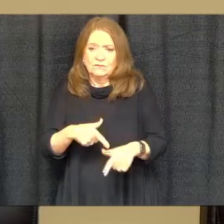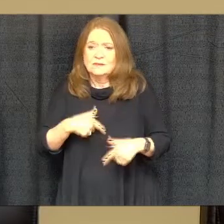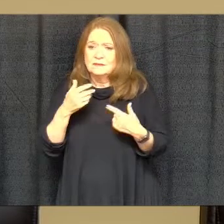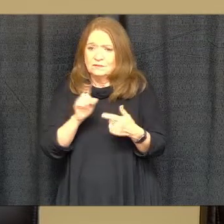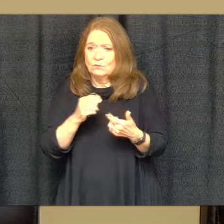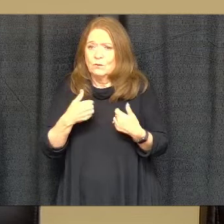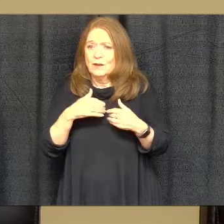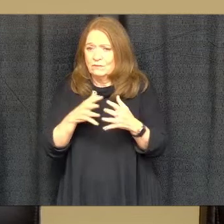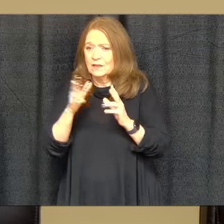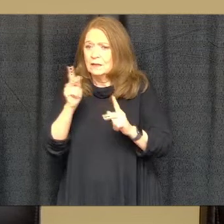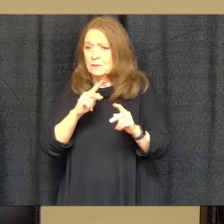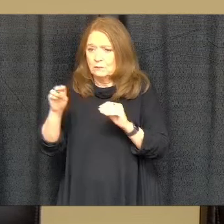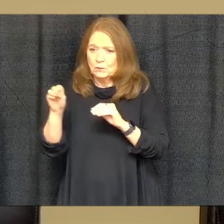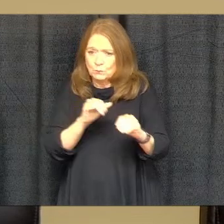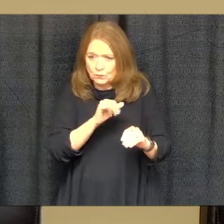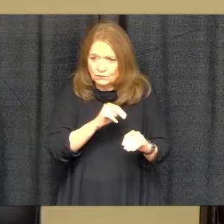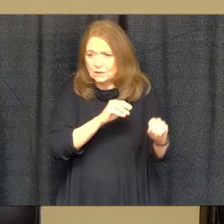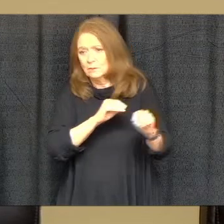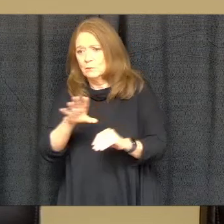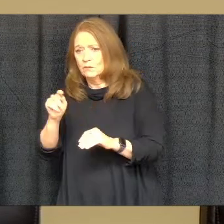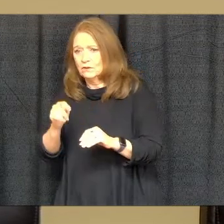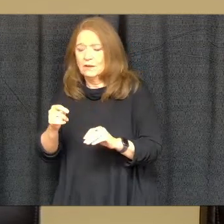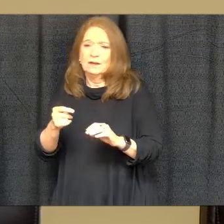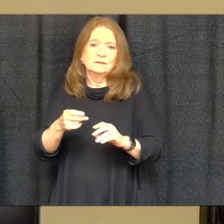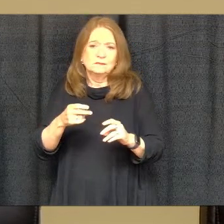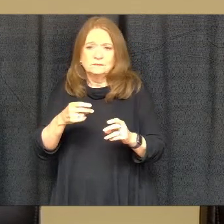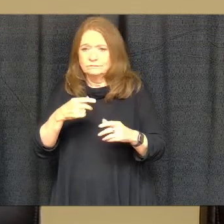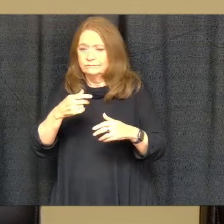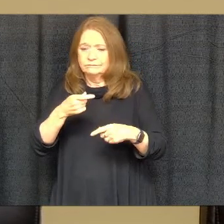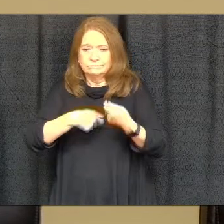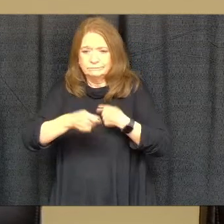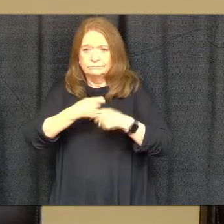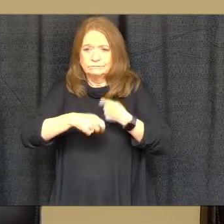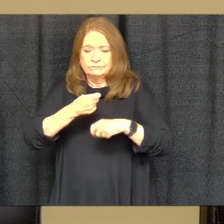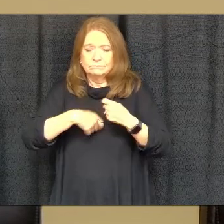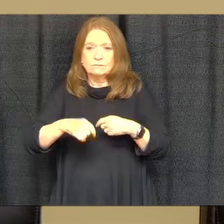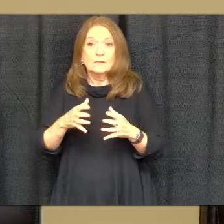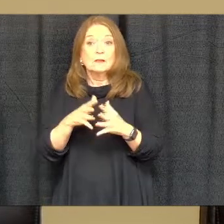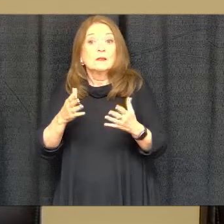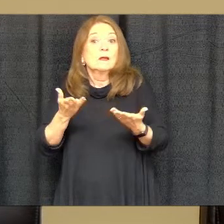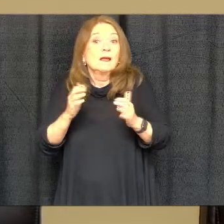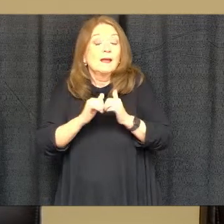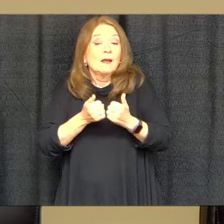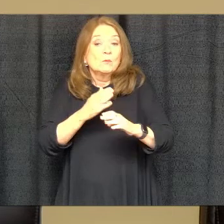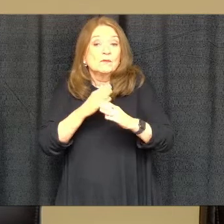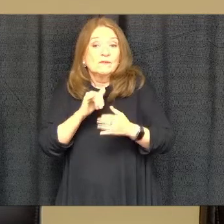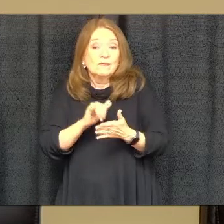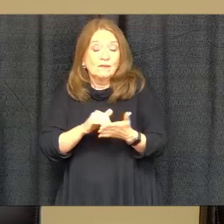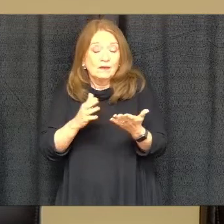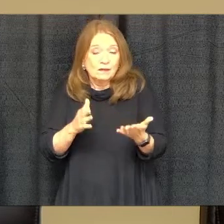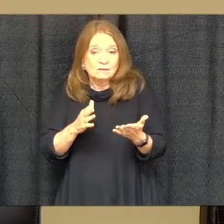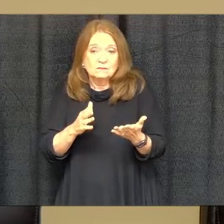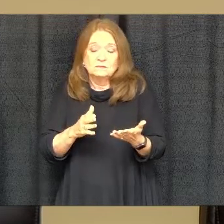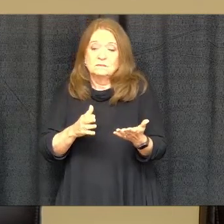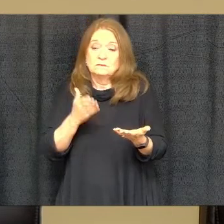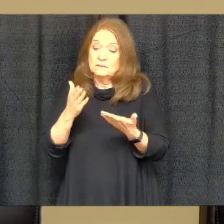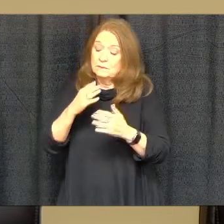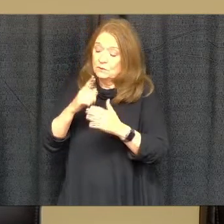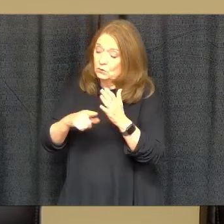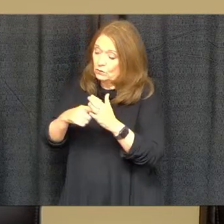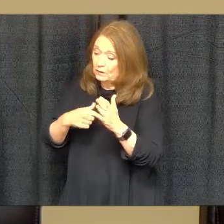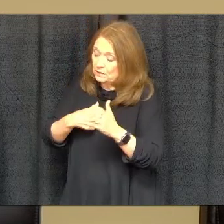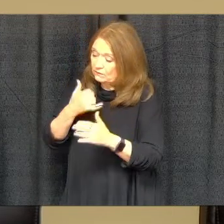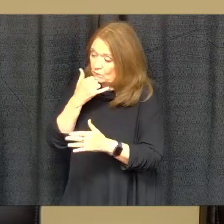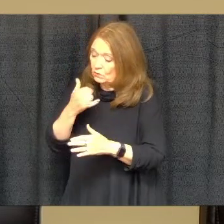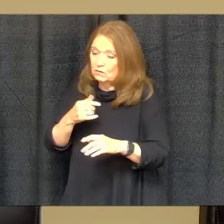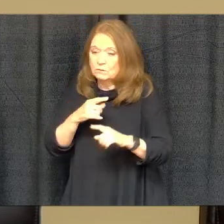and people in and out. And from my experience, the only way to prevent that, and you're a planning professional, you might correct me if I'm wrong,